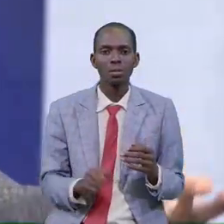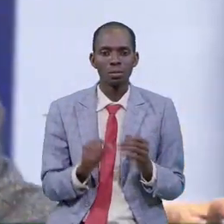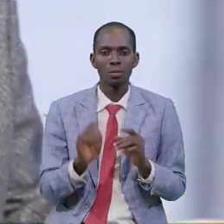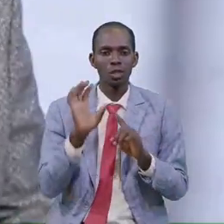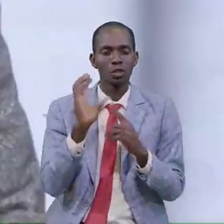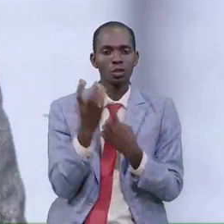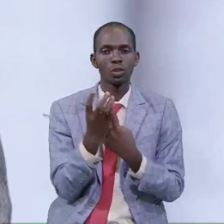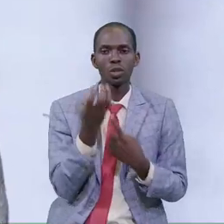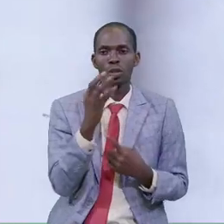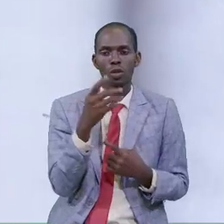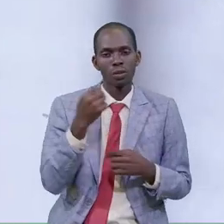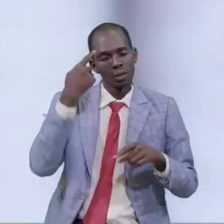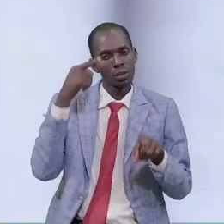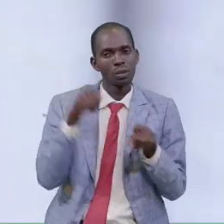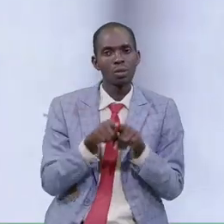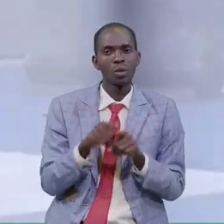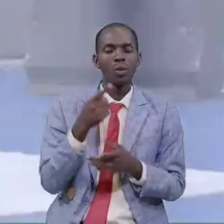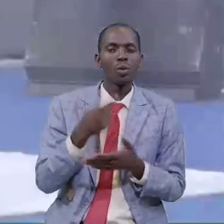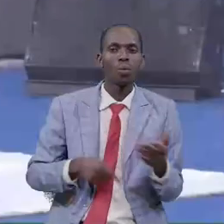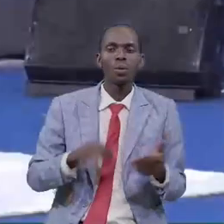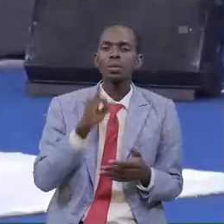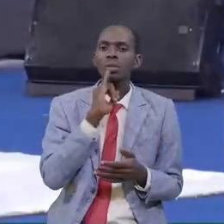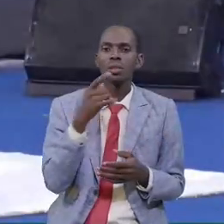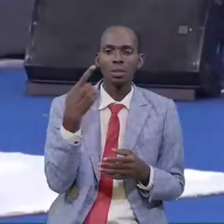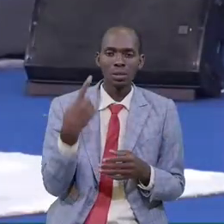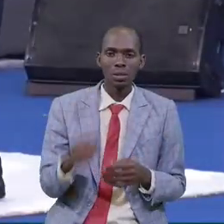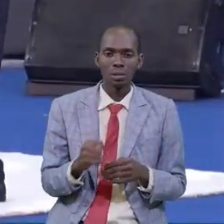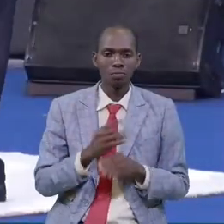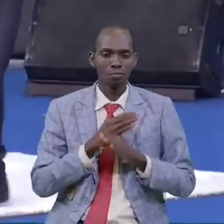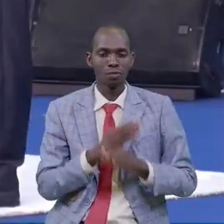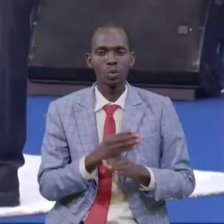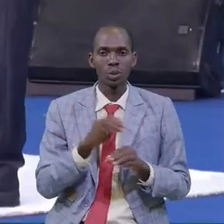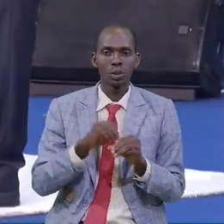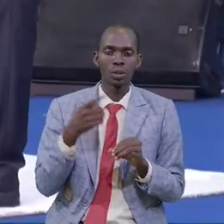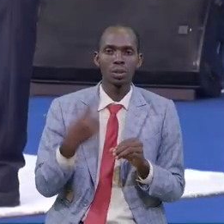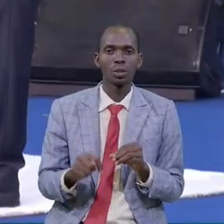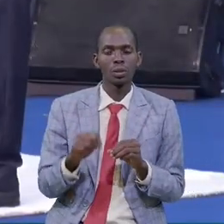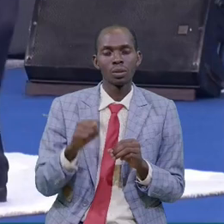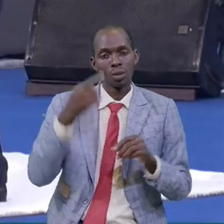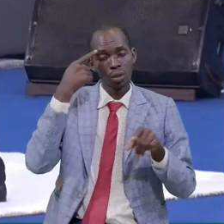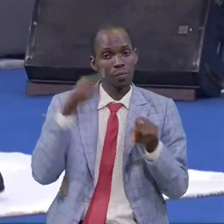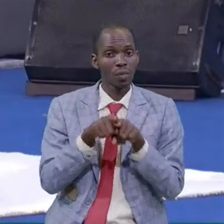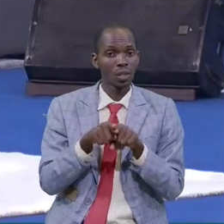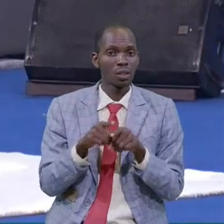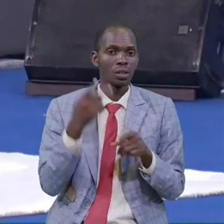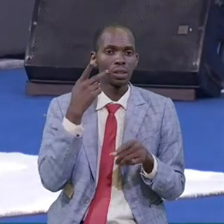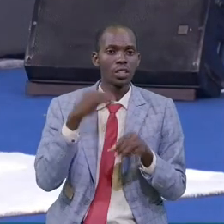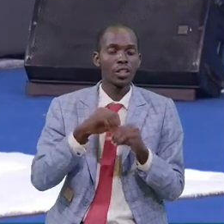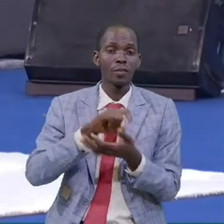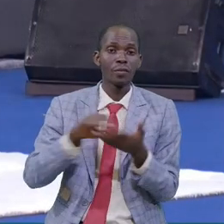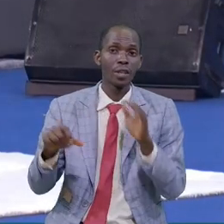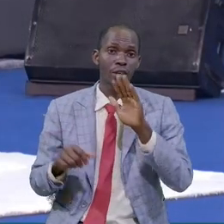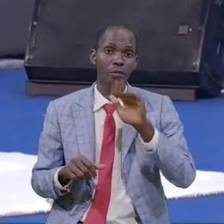What is the provision in the covenant? Quelles sont les provisions? Look at verse 15. In verse 15, and